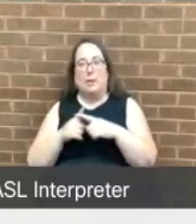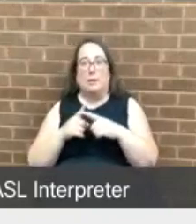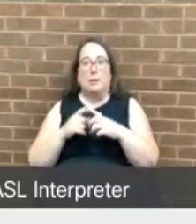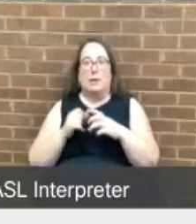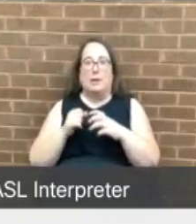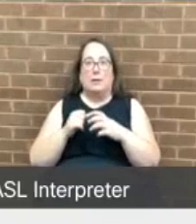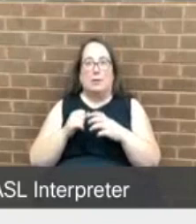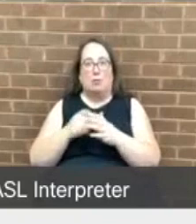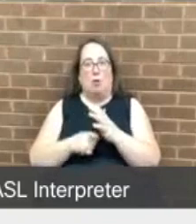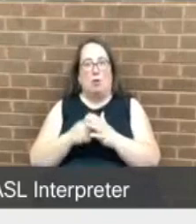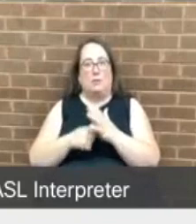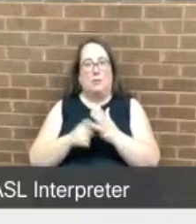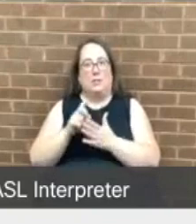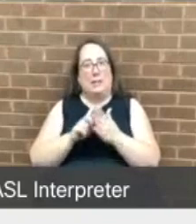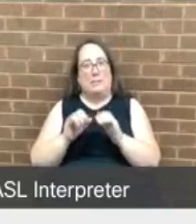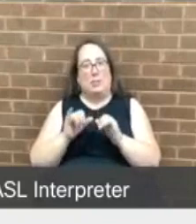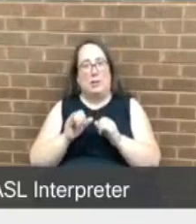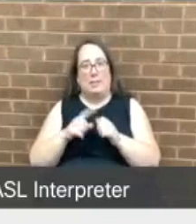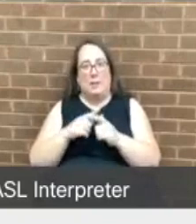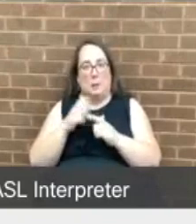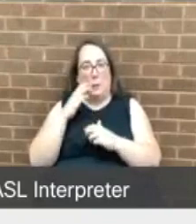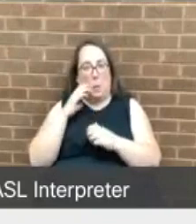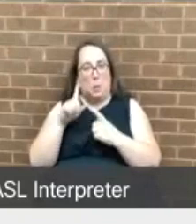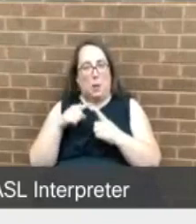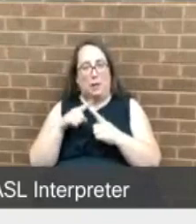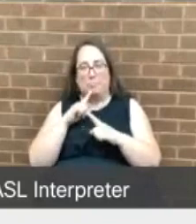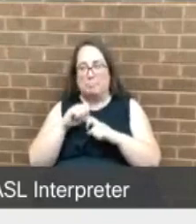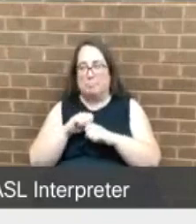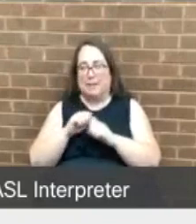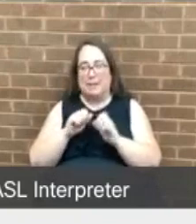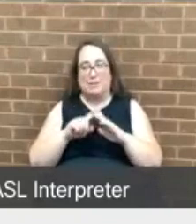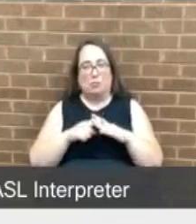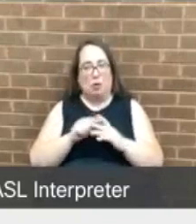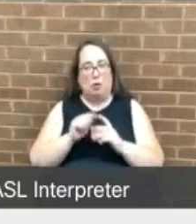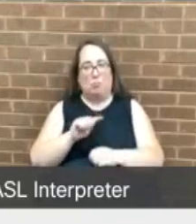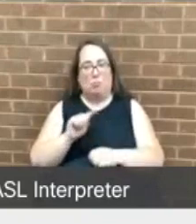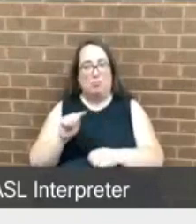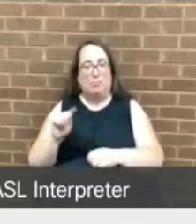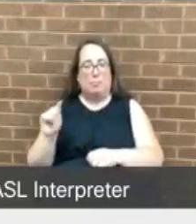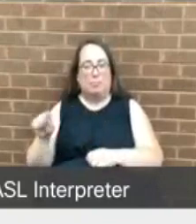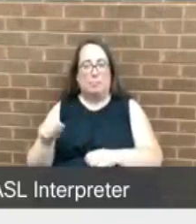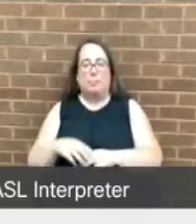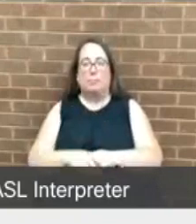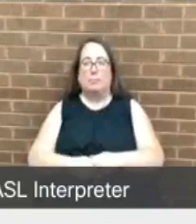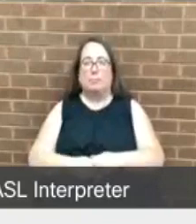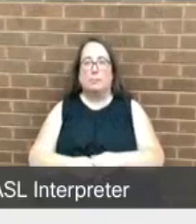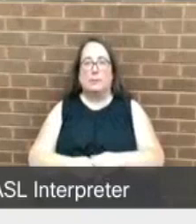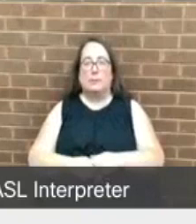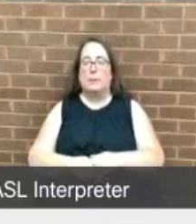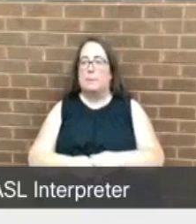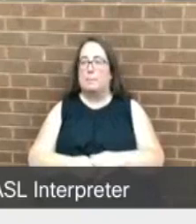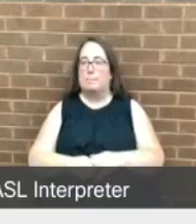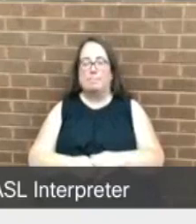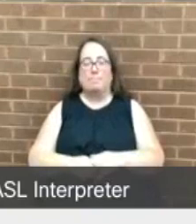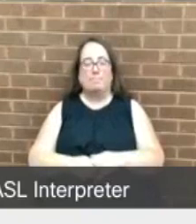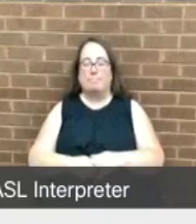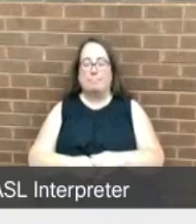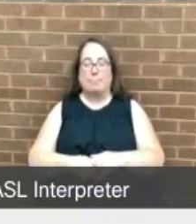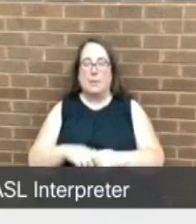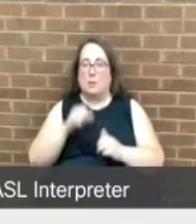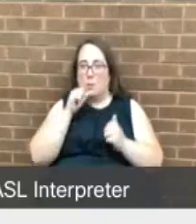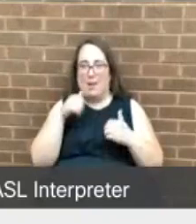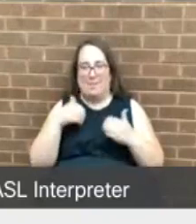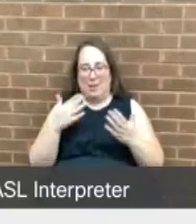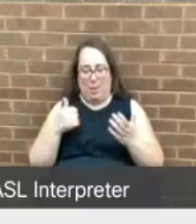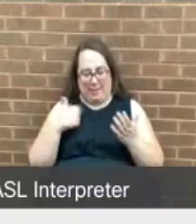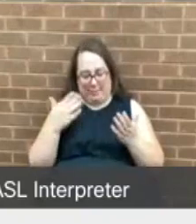And then do you have an order of magnitude for the actual construction of each of those components? I don't have that in front of me. I'm just flipping